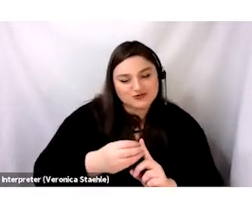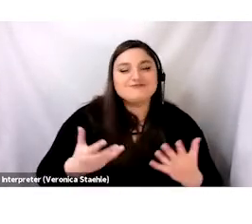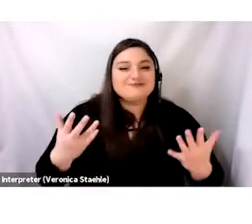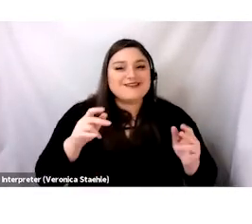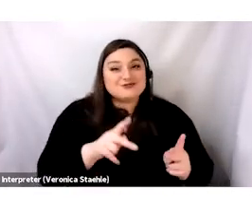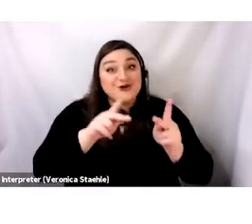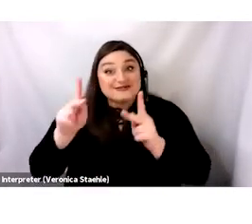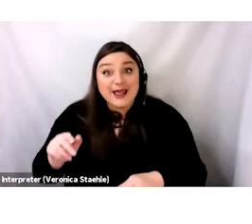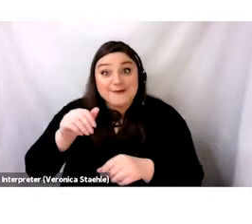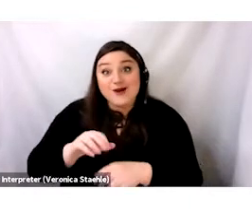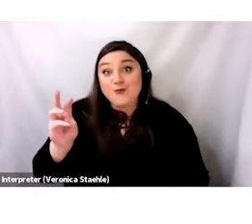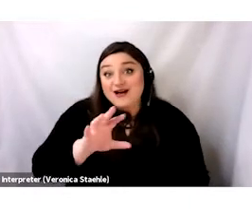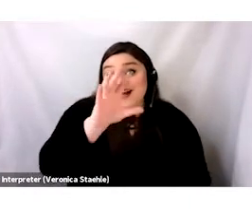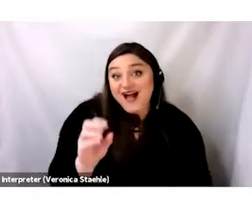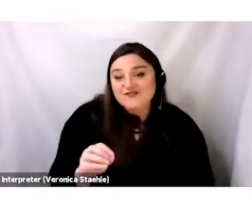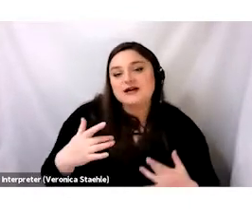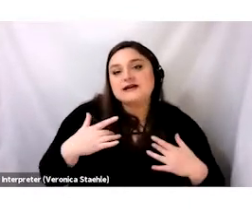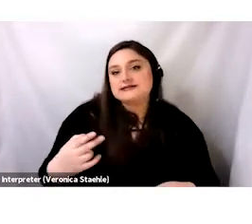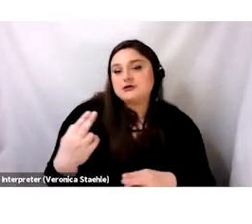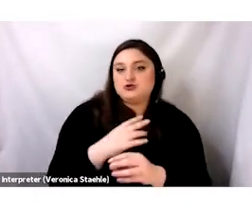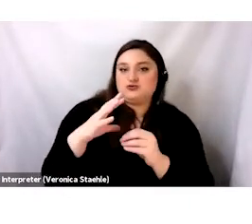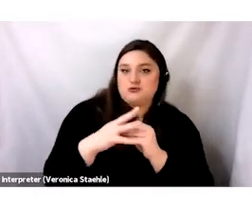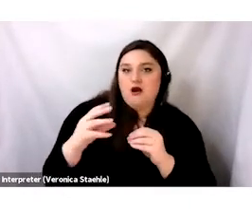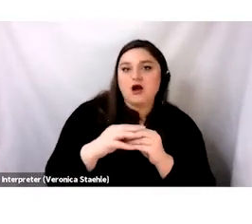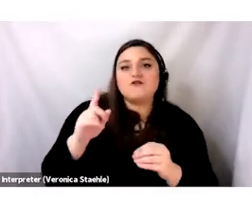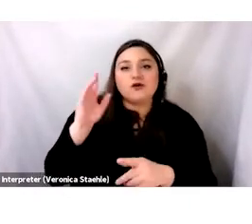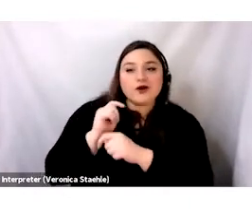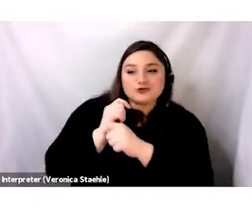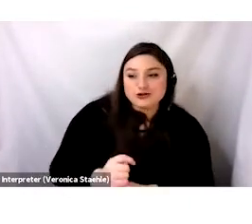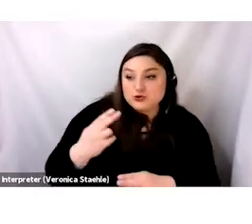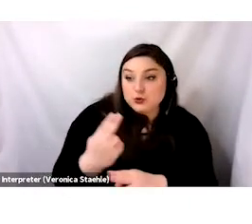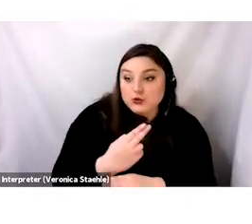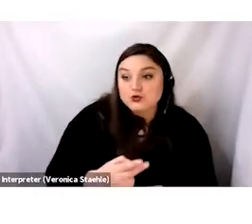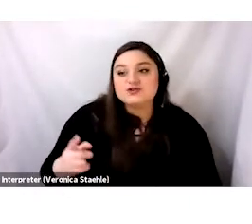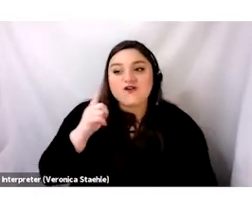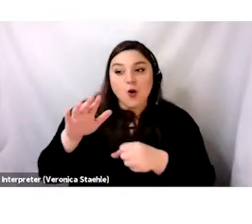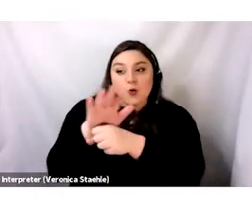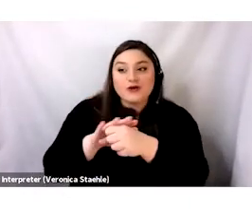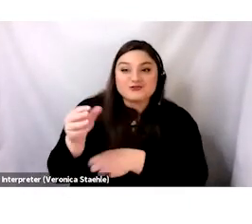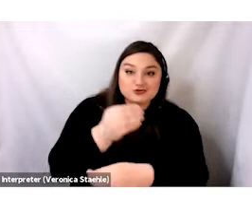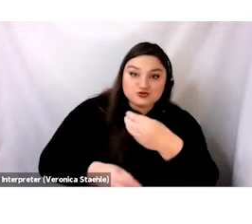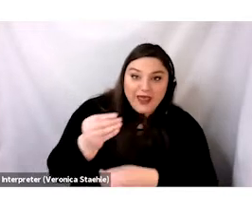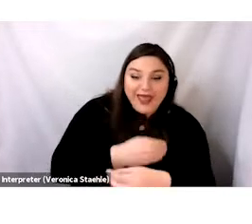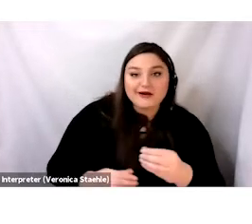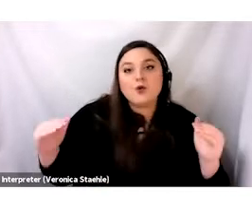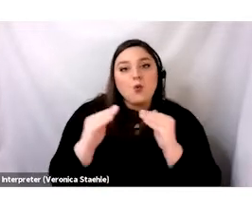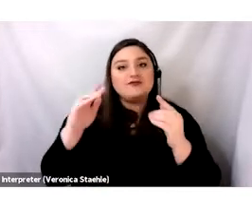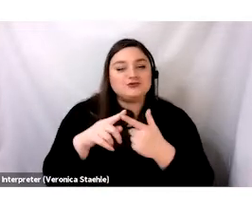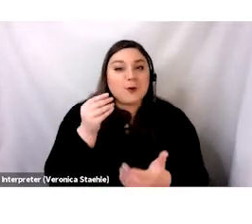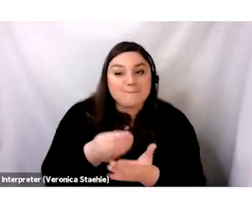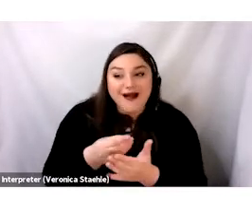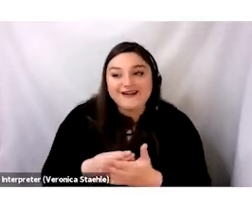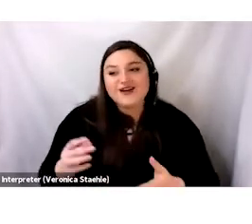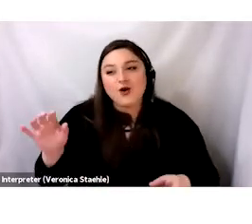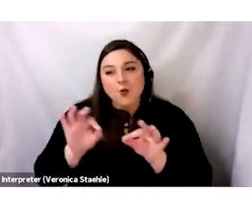for ritual use, for local and regional trade, as a form of currency, as a form of aesthetics. It was really a